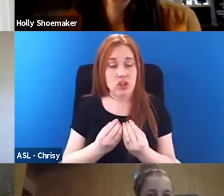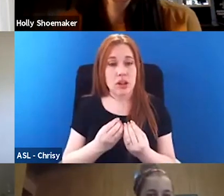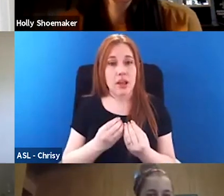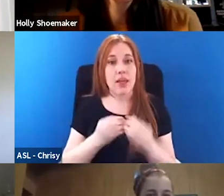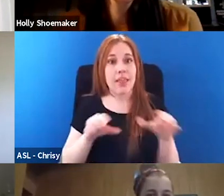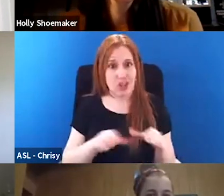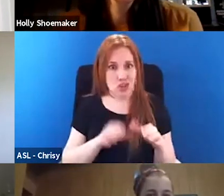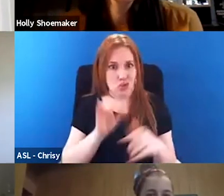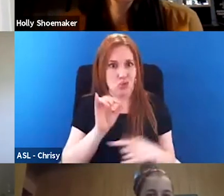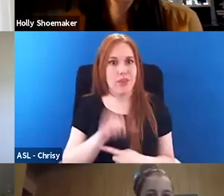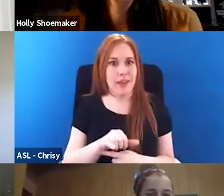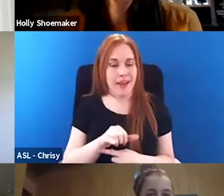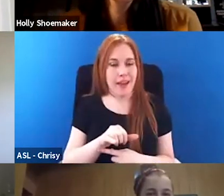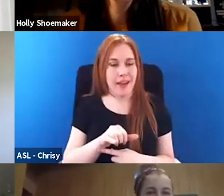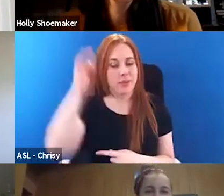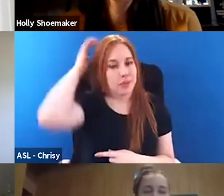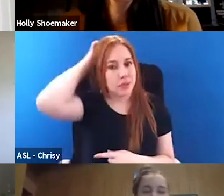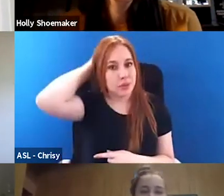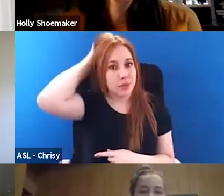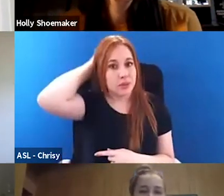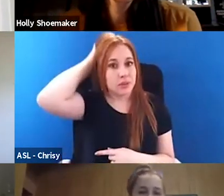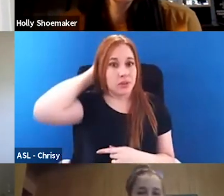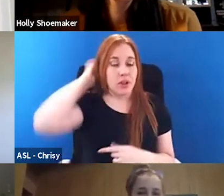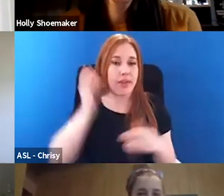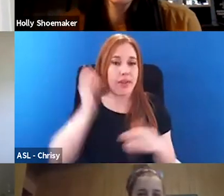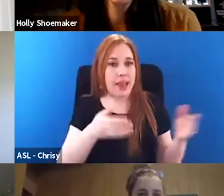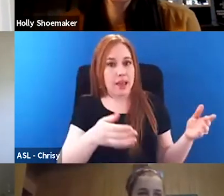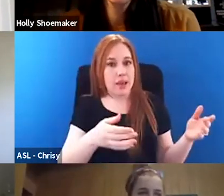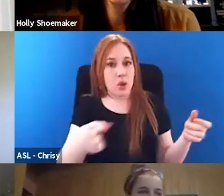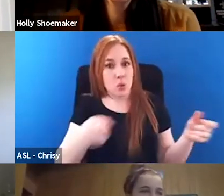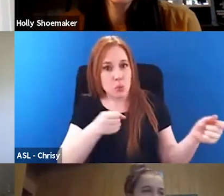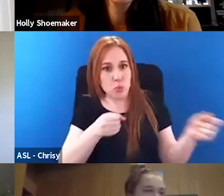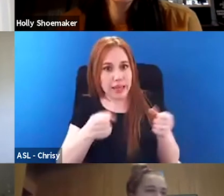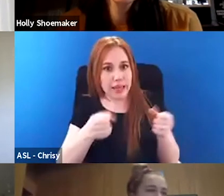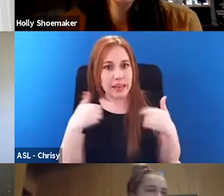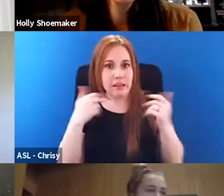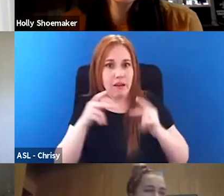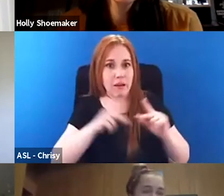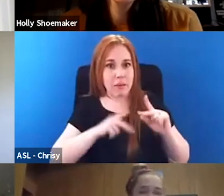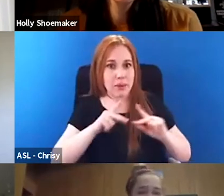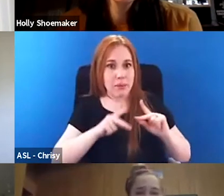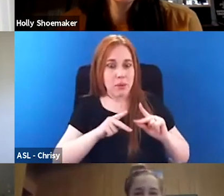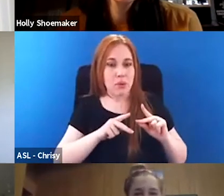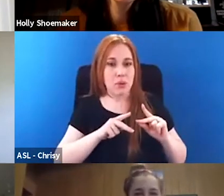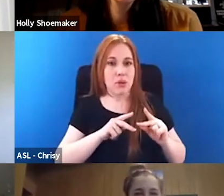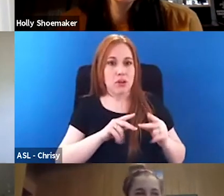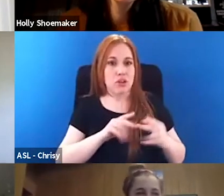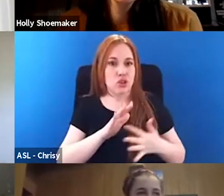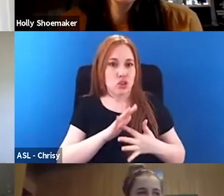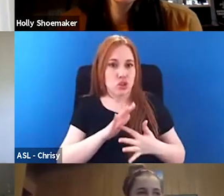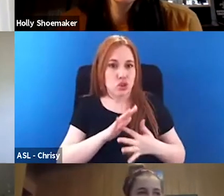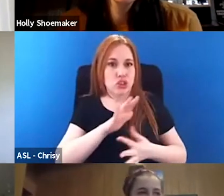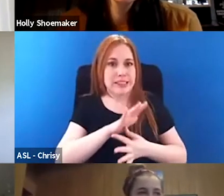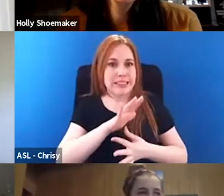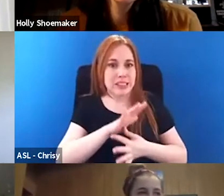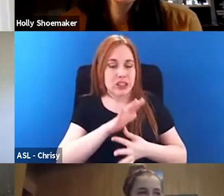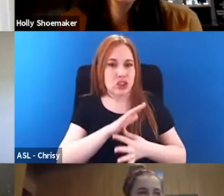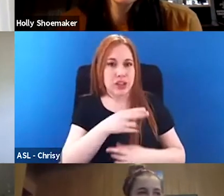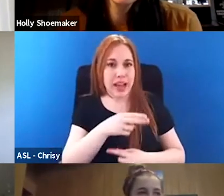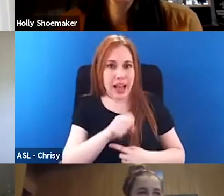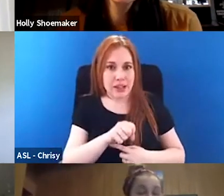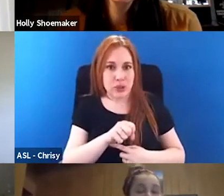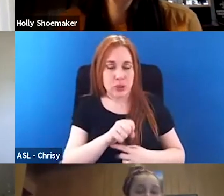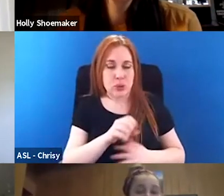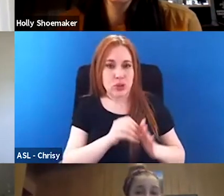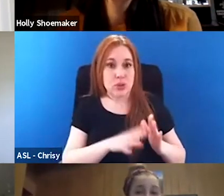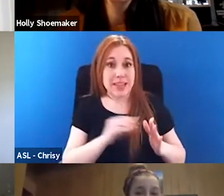exactly that, bringing in young people, both in their junior and senior years of high school, as well as in their